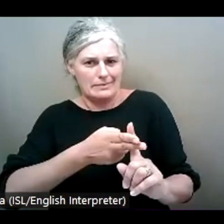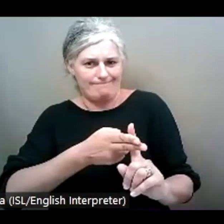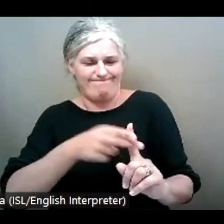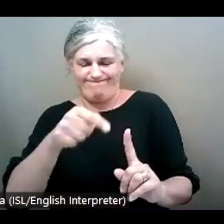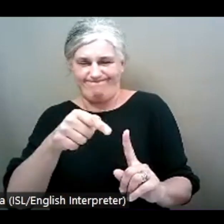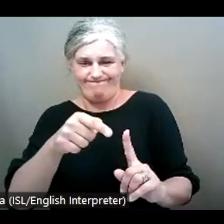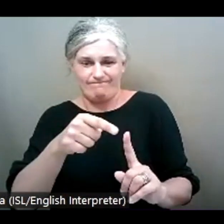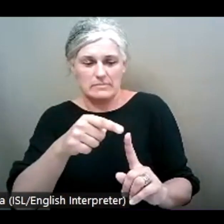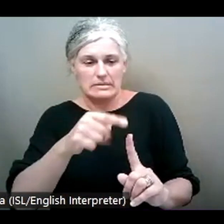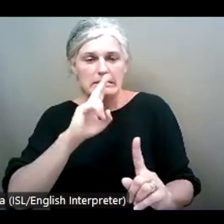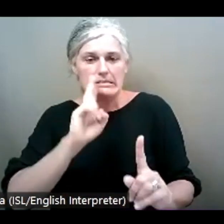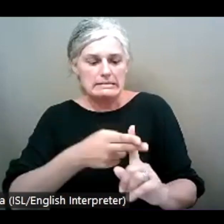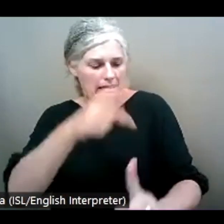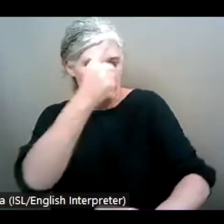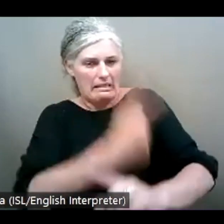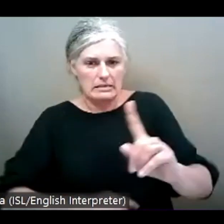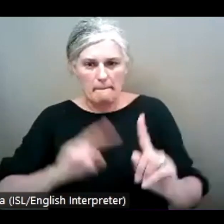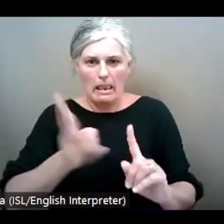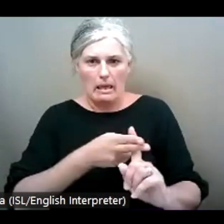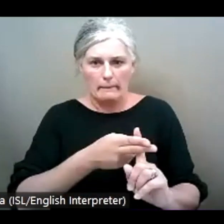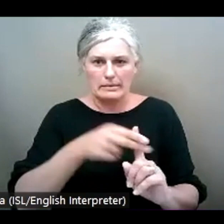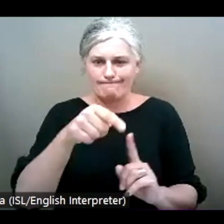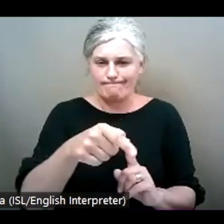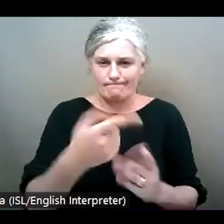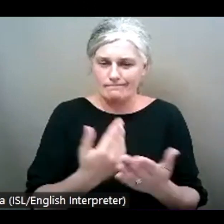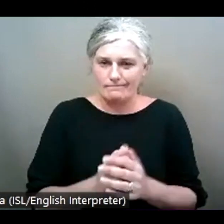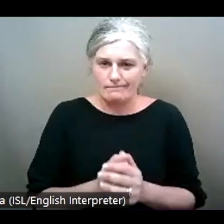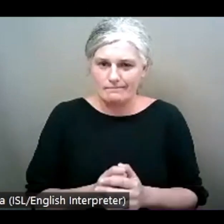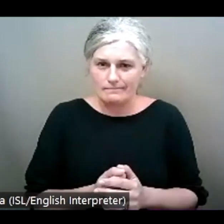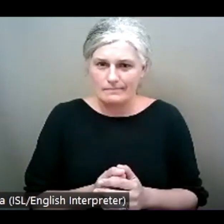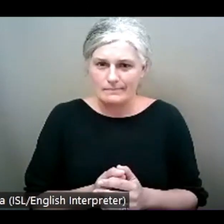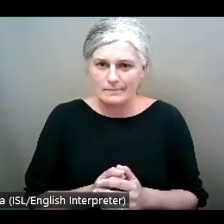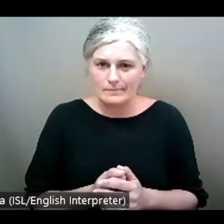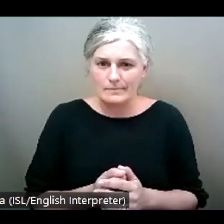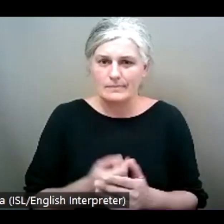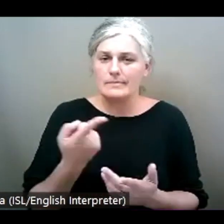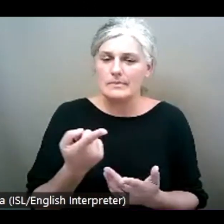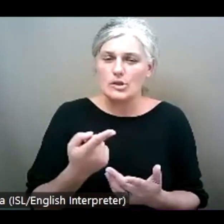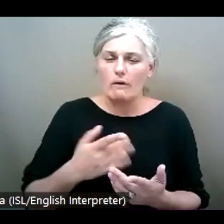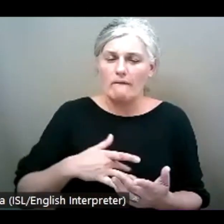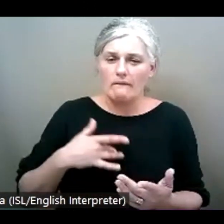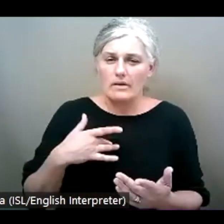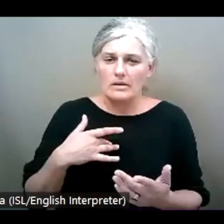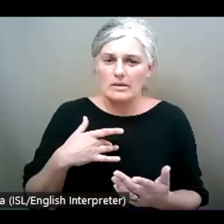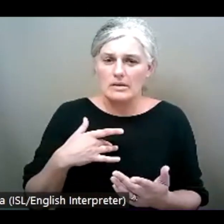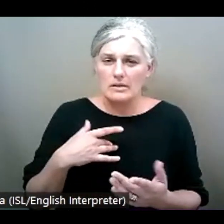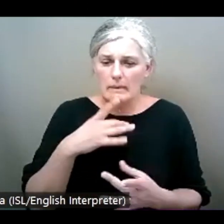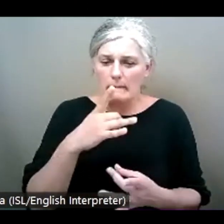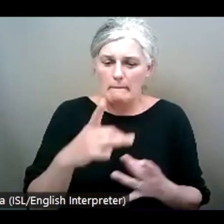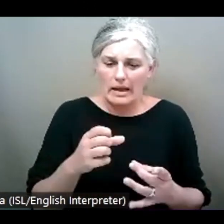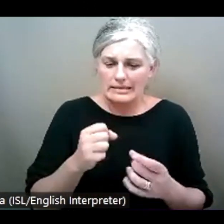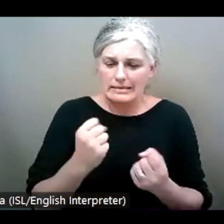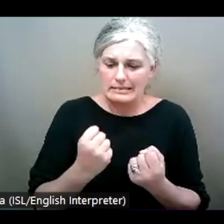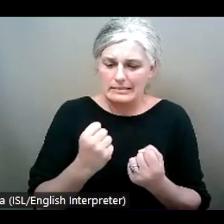label, can also disable us too. So James, do you want to follow on then in terms of introducing social model